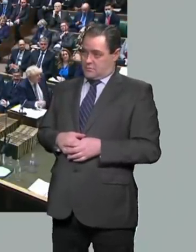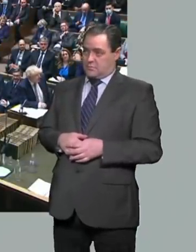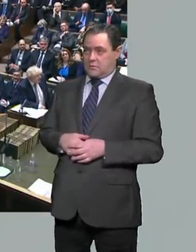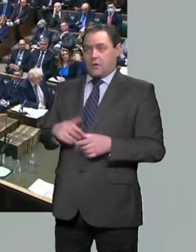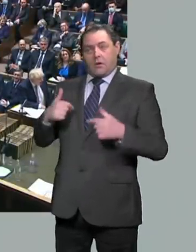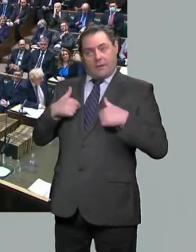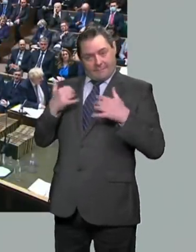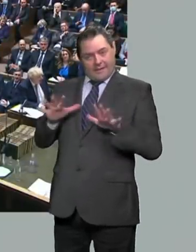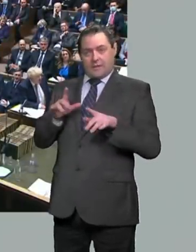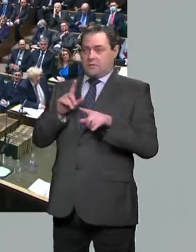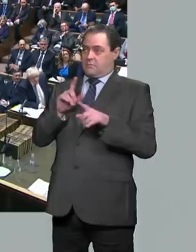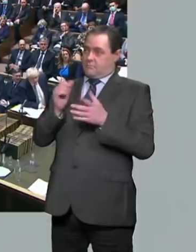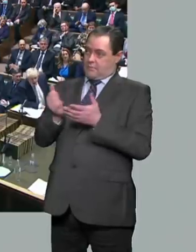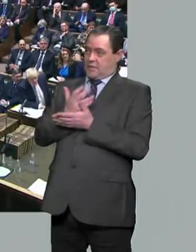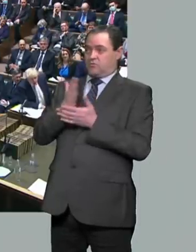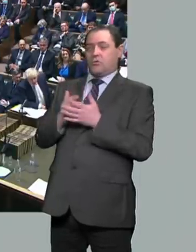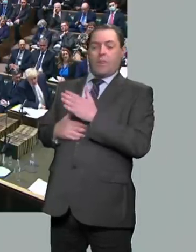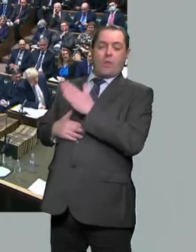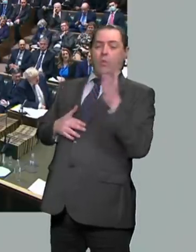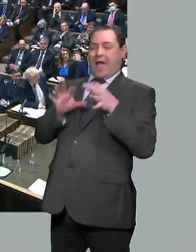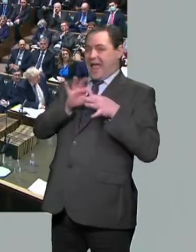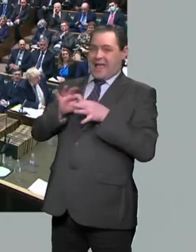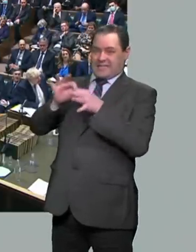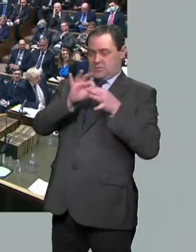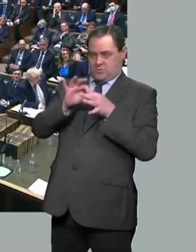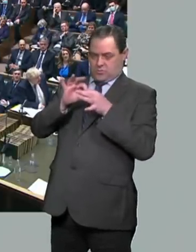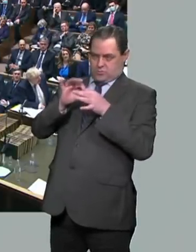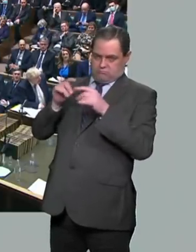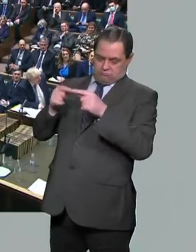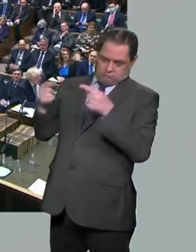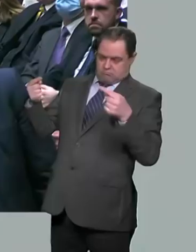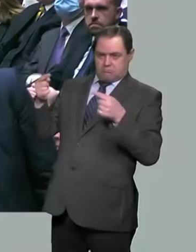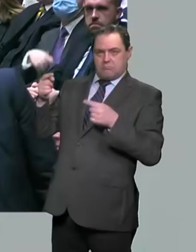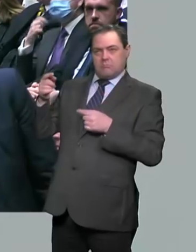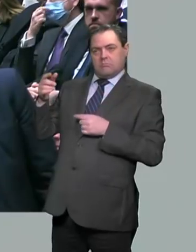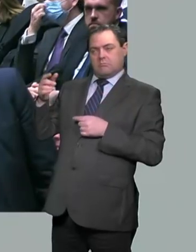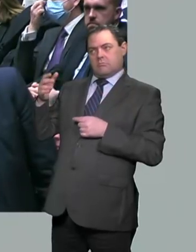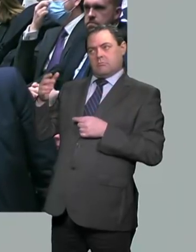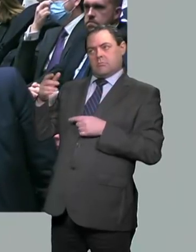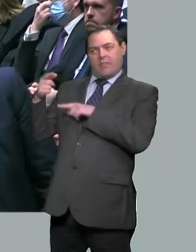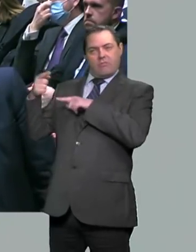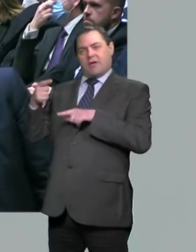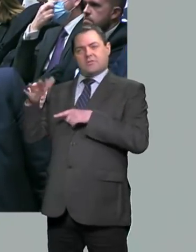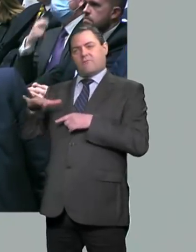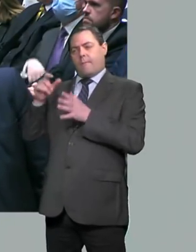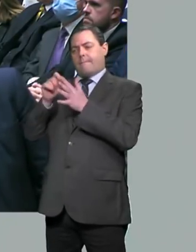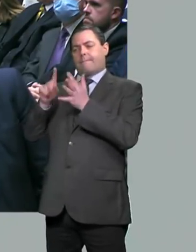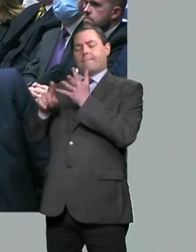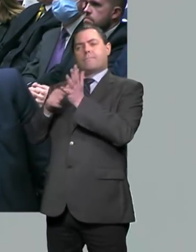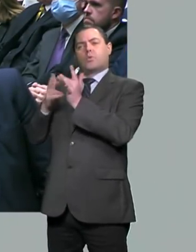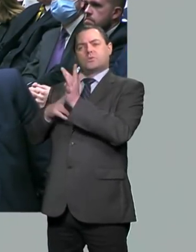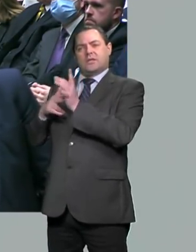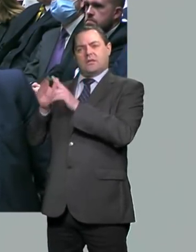the West together to defy what I think is completely unacceptable threats and intimidation from the Putin regime